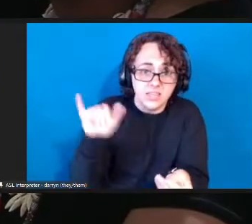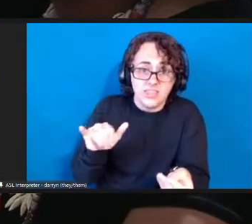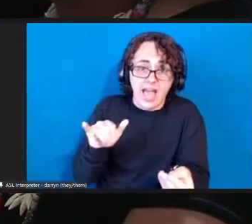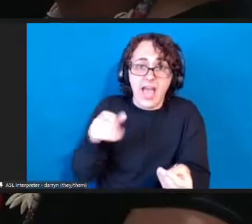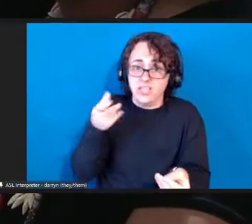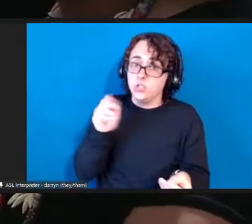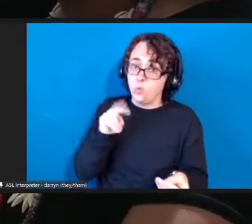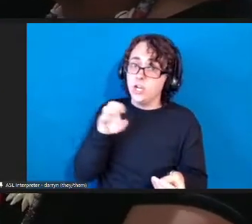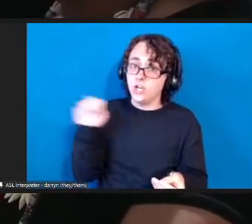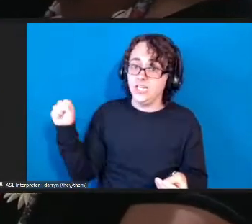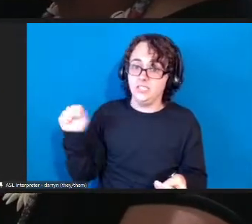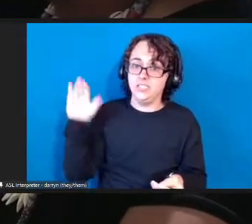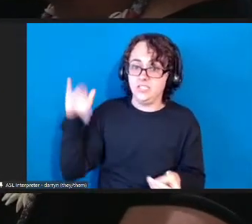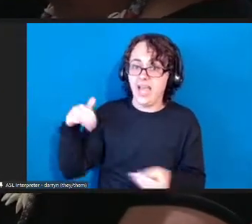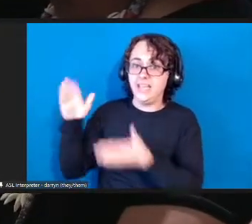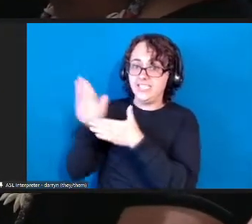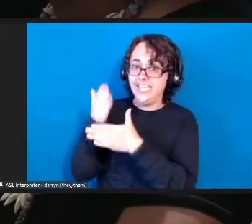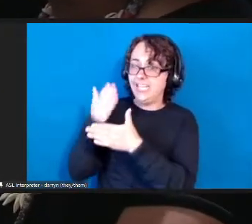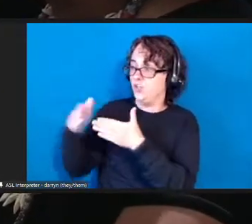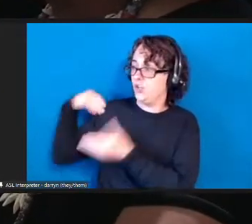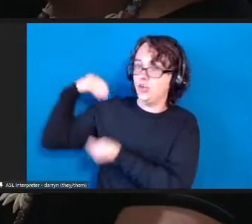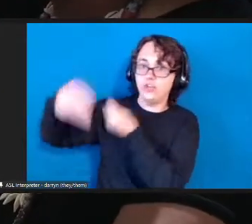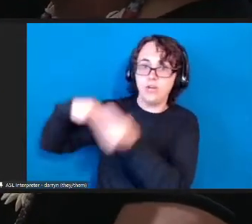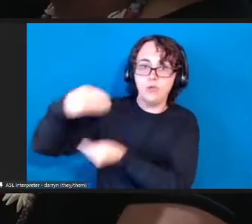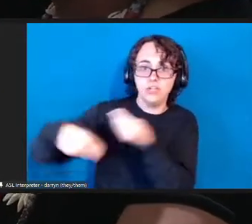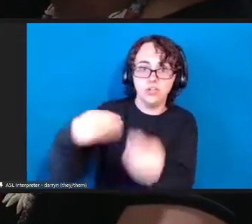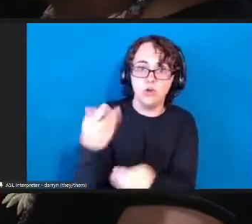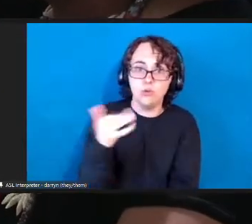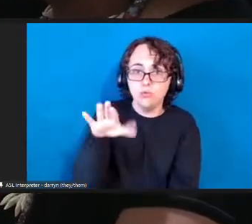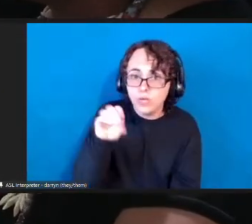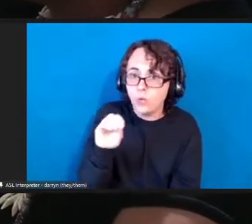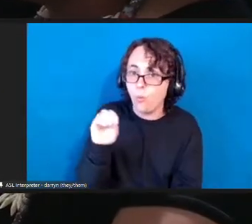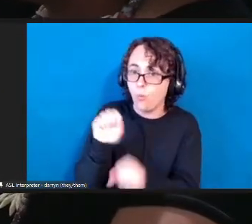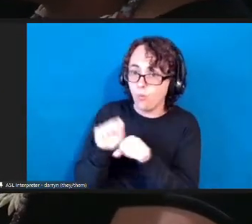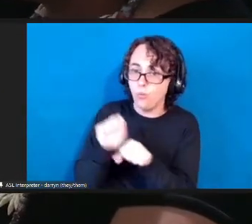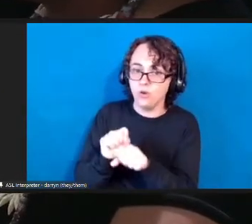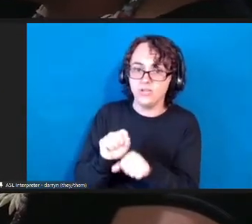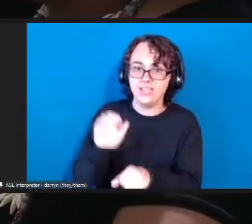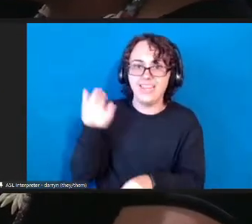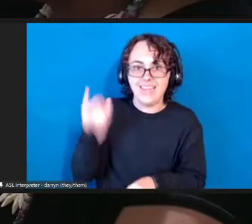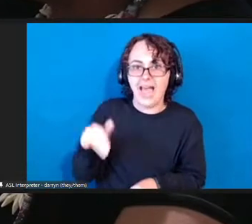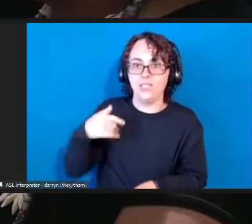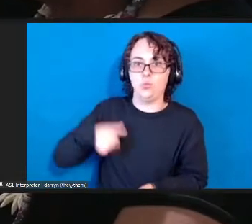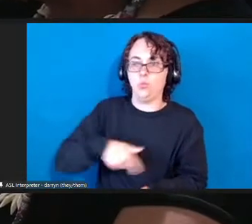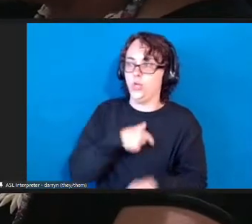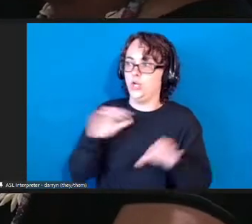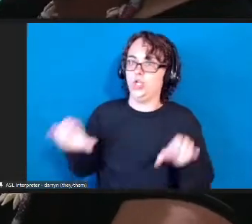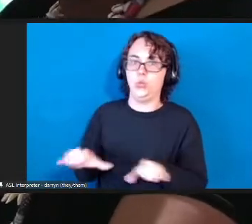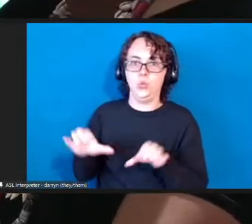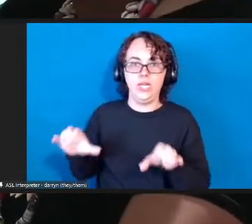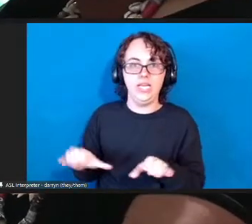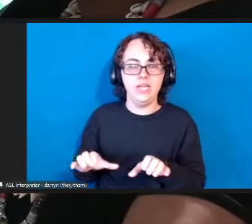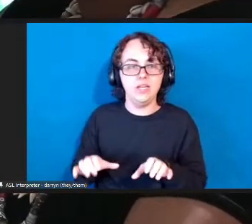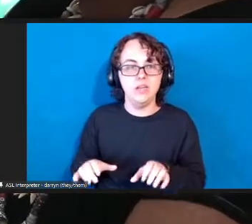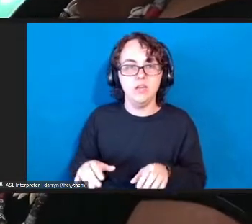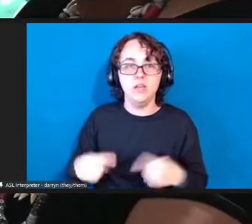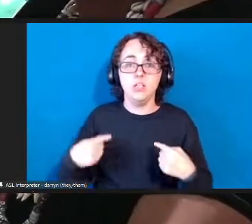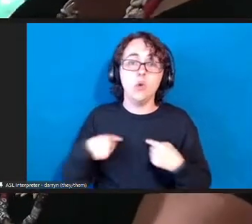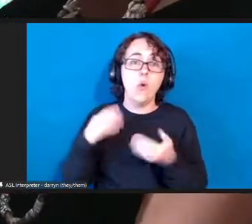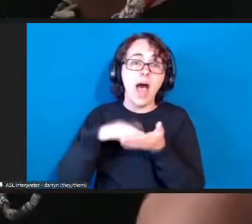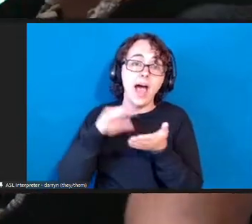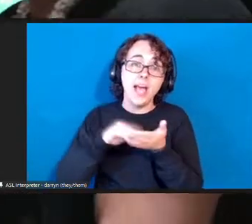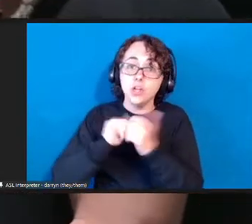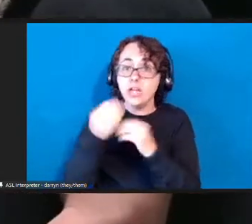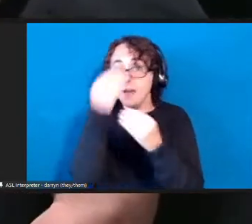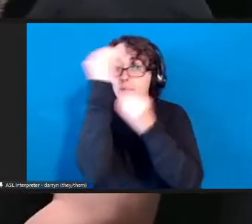queerness, intergenerational, griot work. That's what we're doing. You know, I learned how to put on my makeup